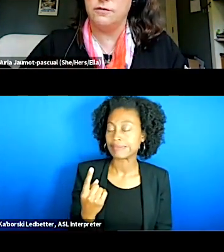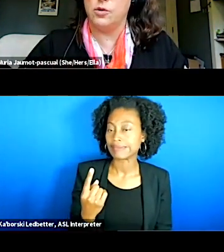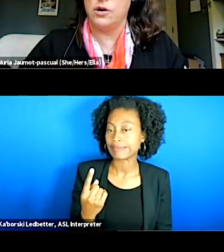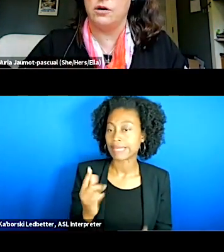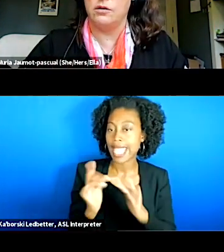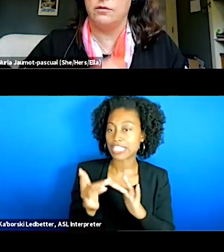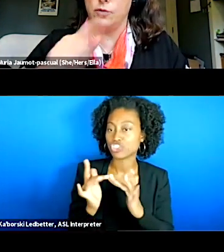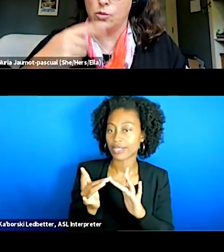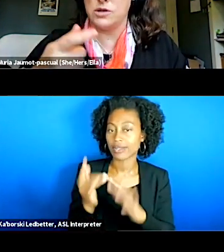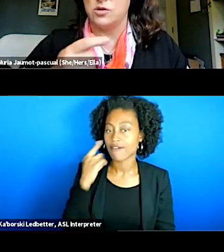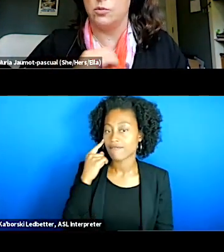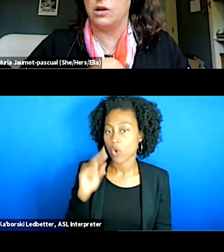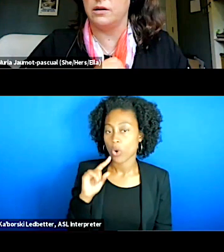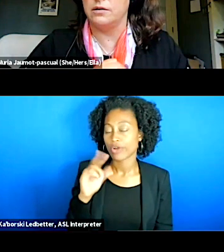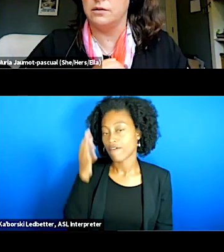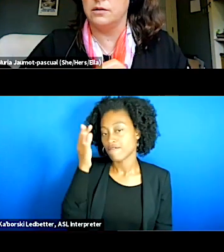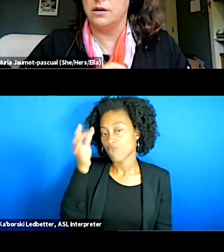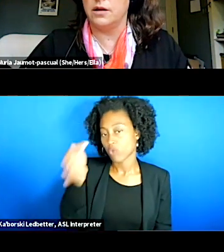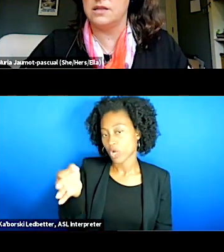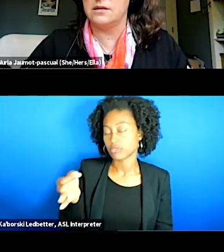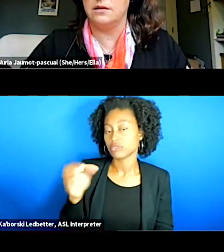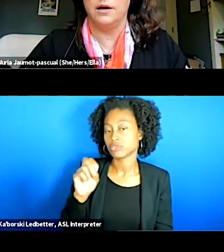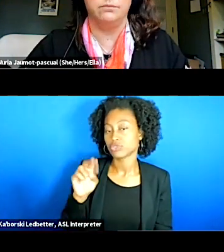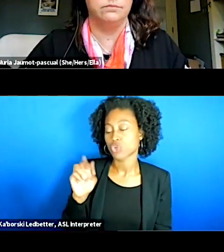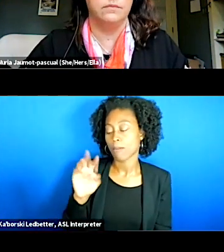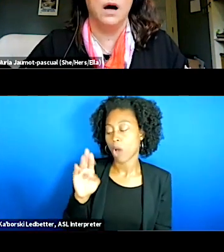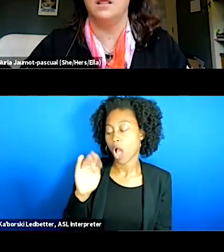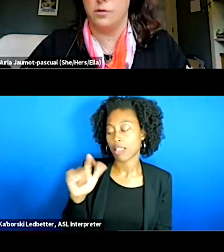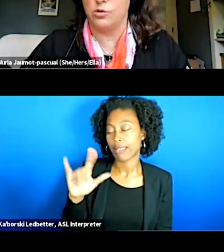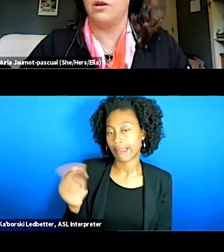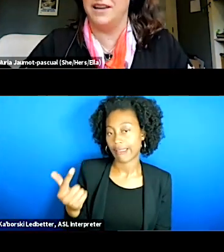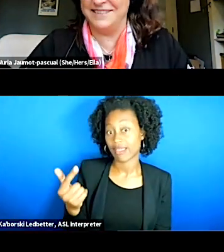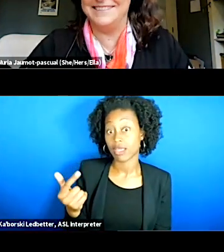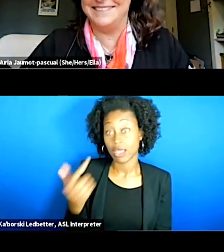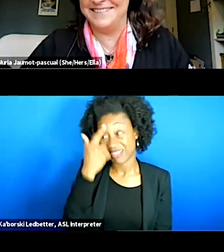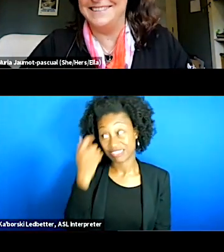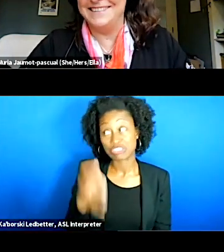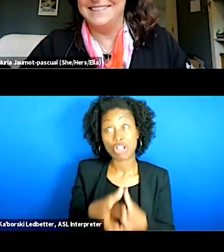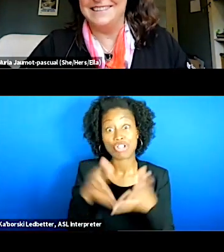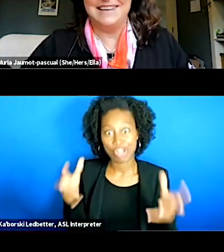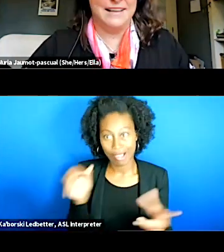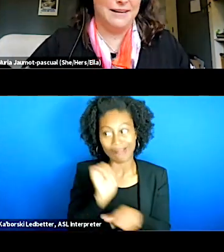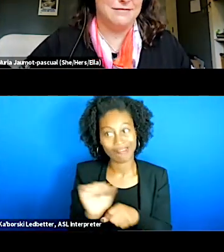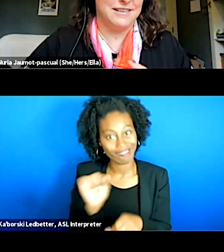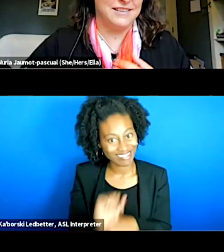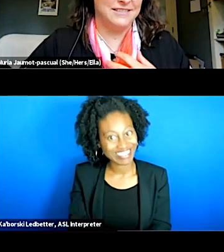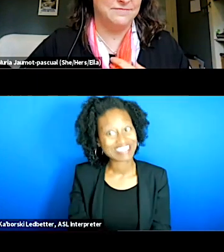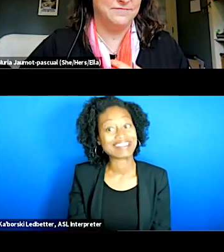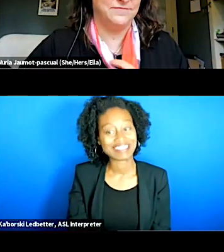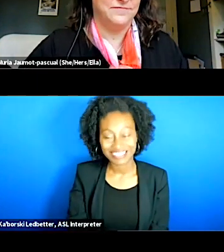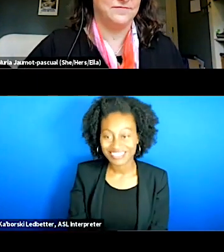engine for forward snowballing. It's a lot of work. A lot of